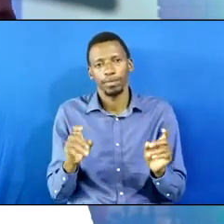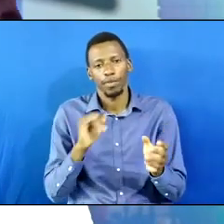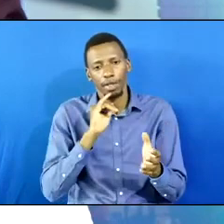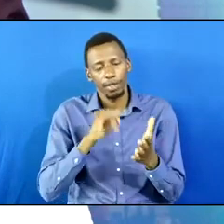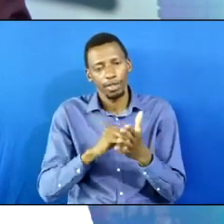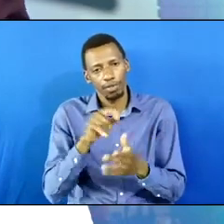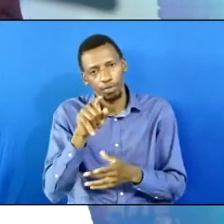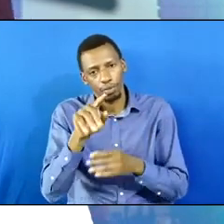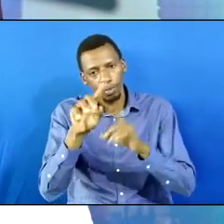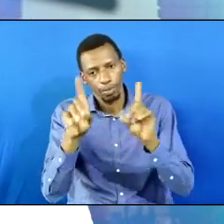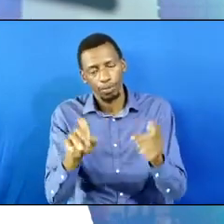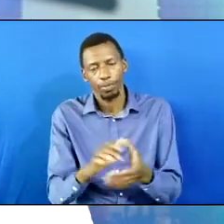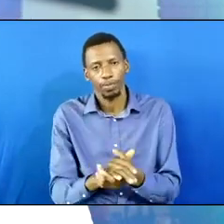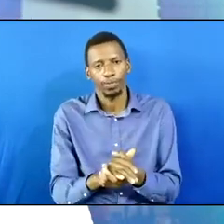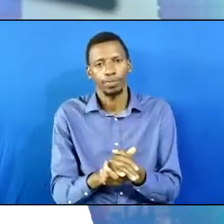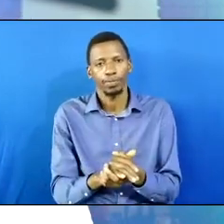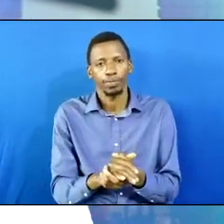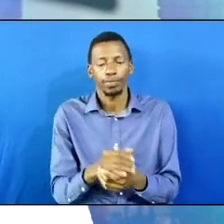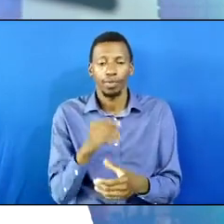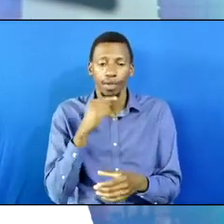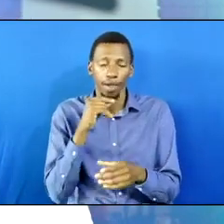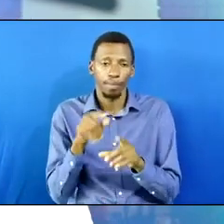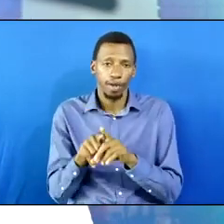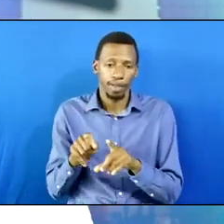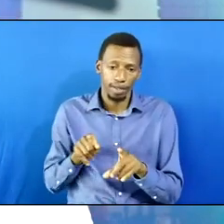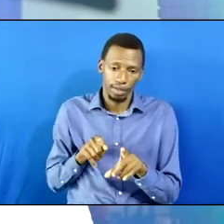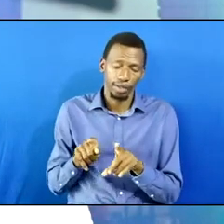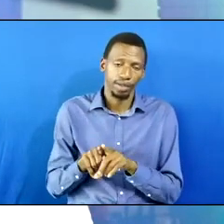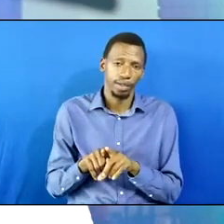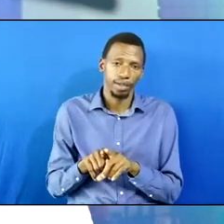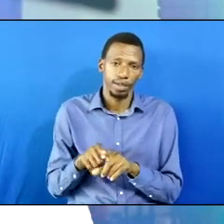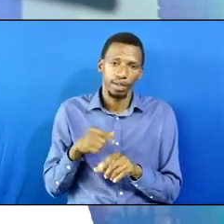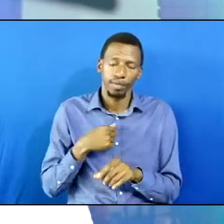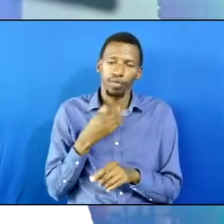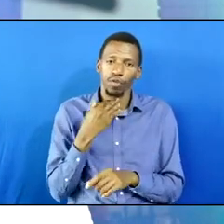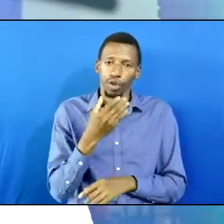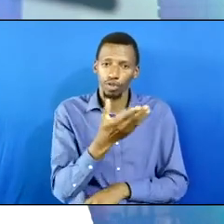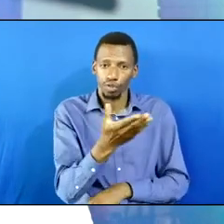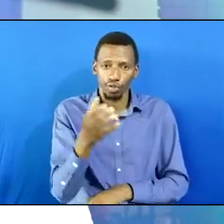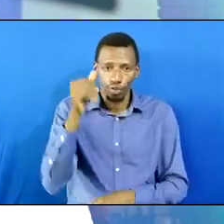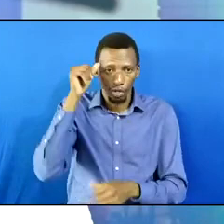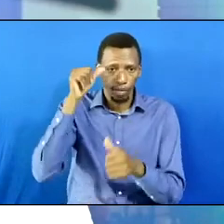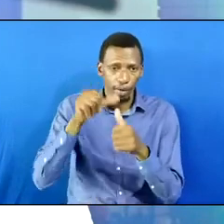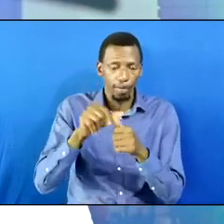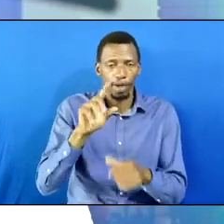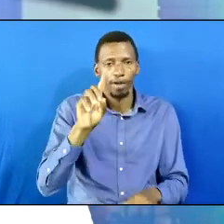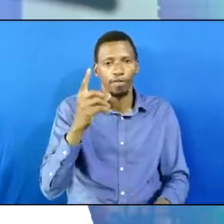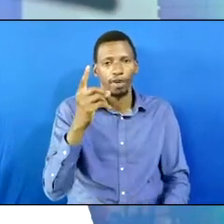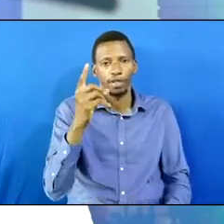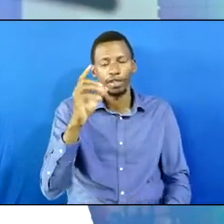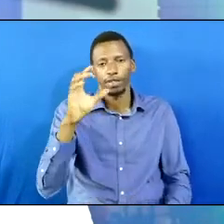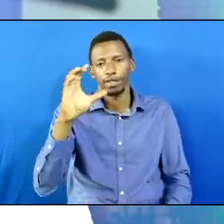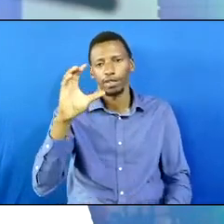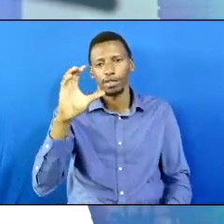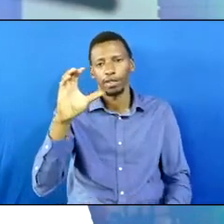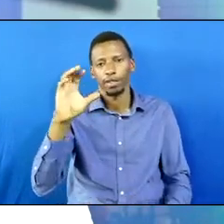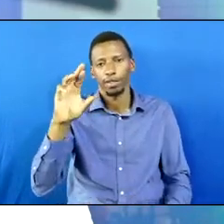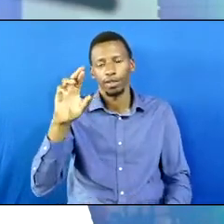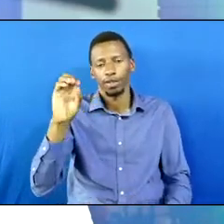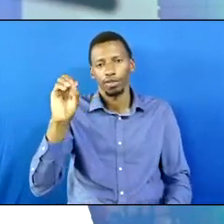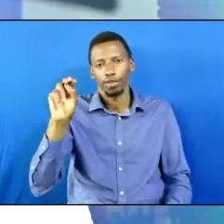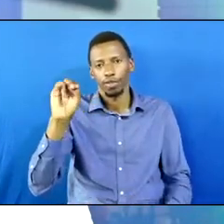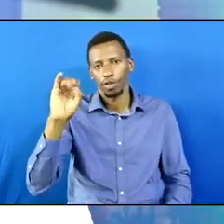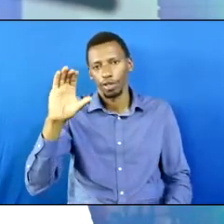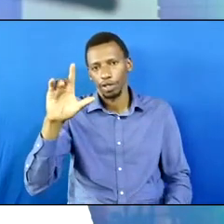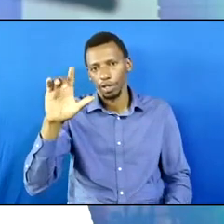I? Brothers, I want us to remember that in the book of 1 Chronicles chapter 28,